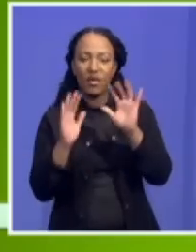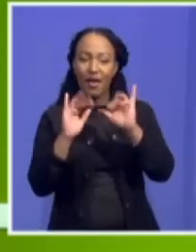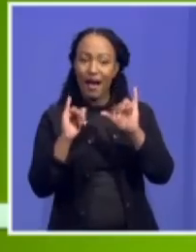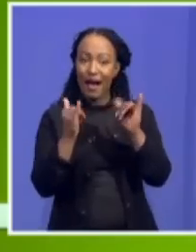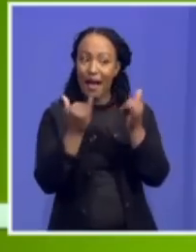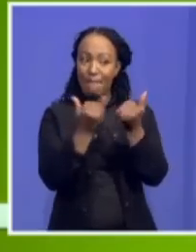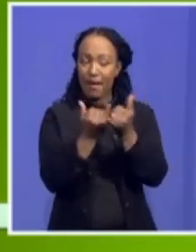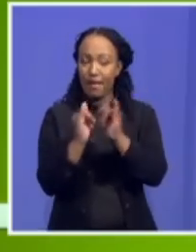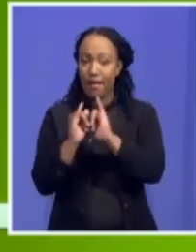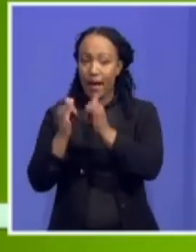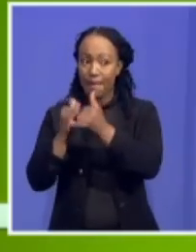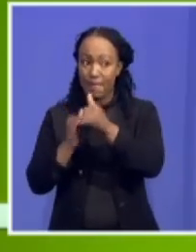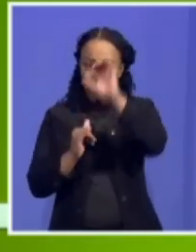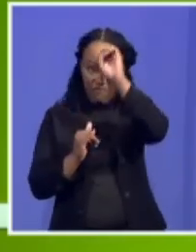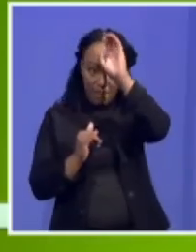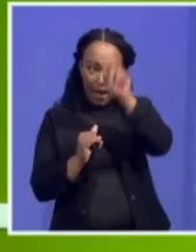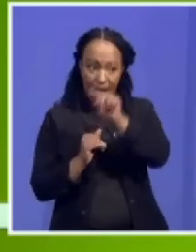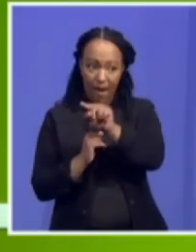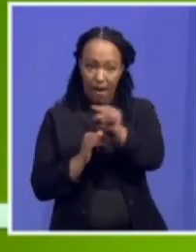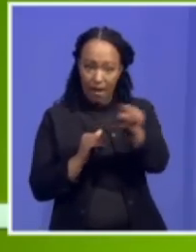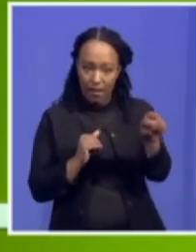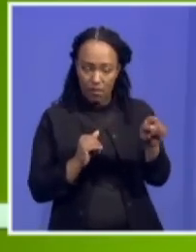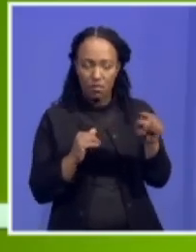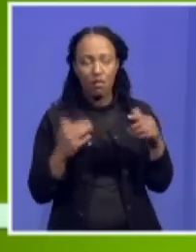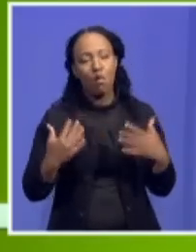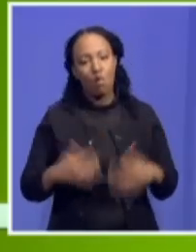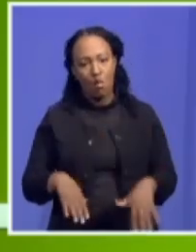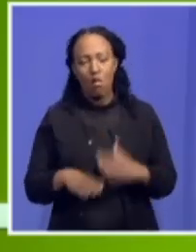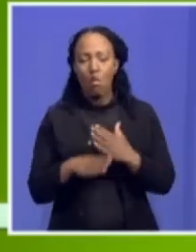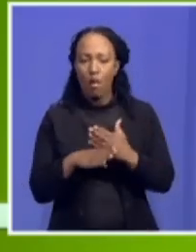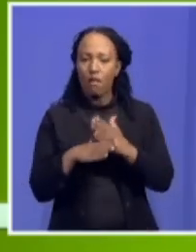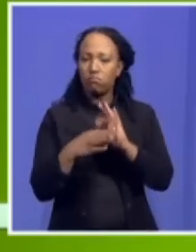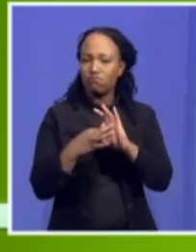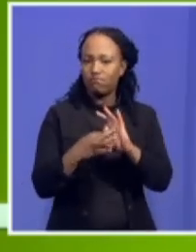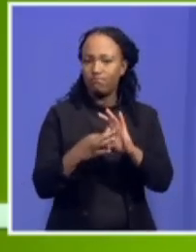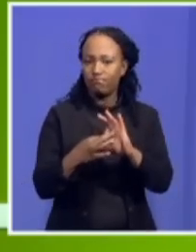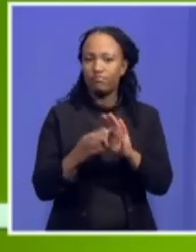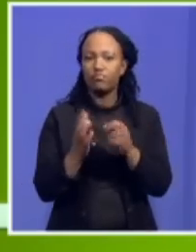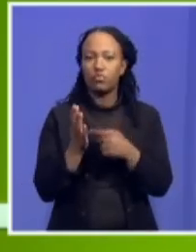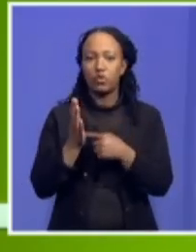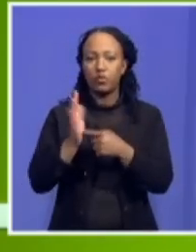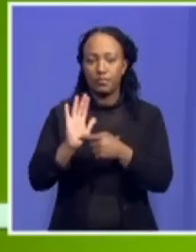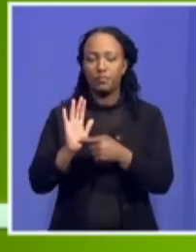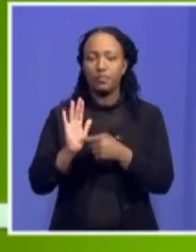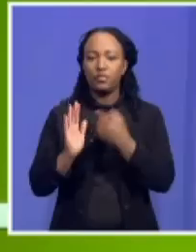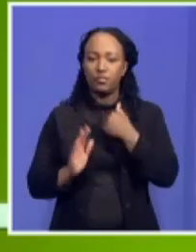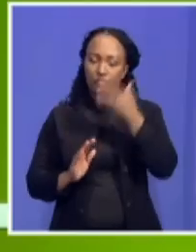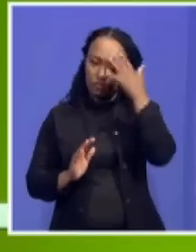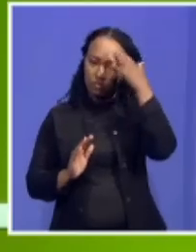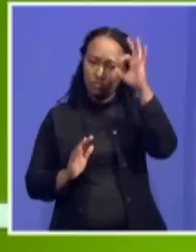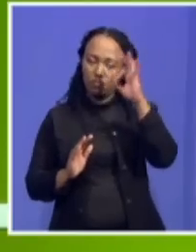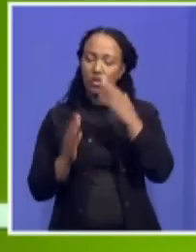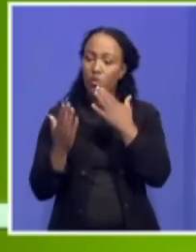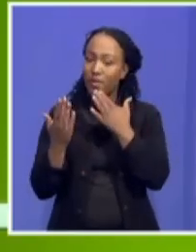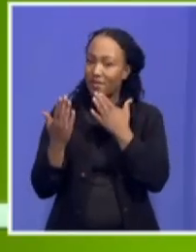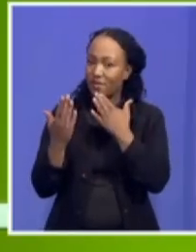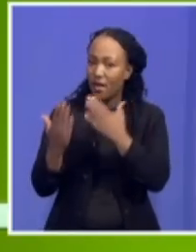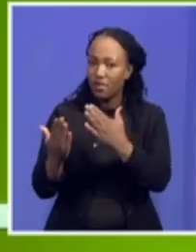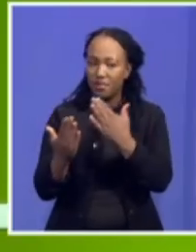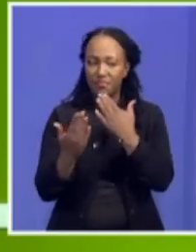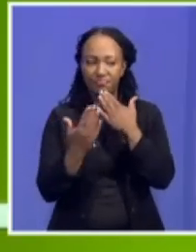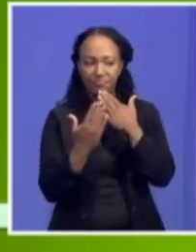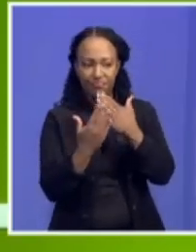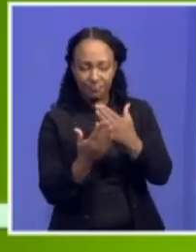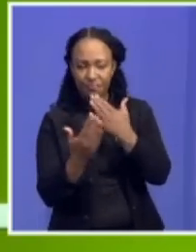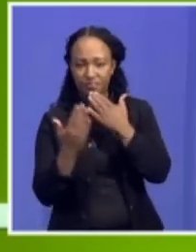the cooperation that they have demonstrated to us as government. We thank you dearly for the way